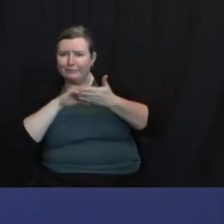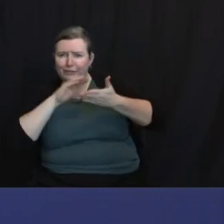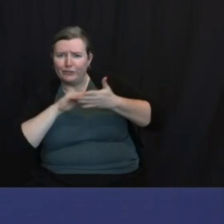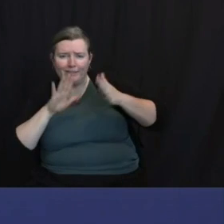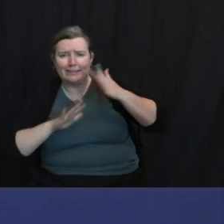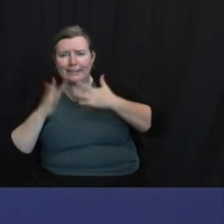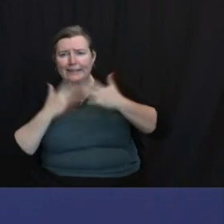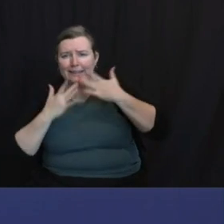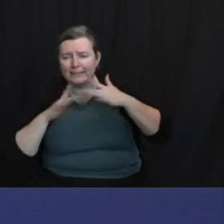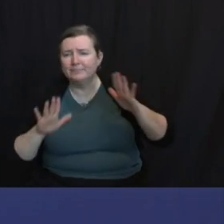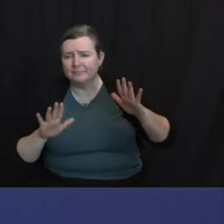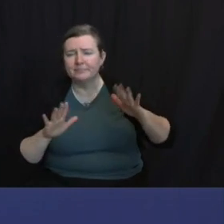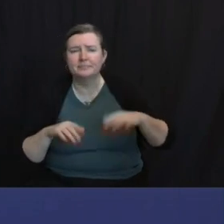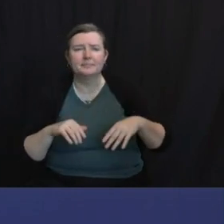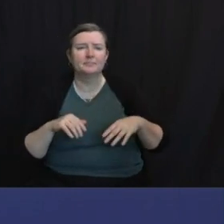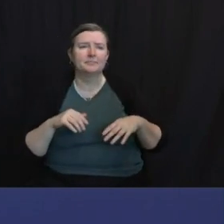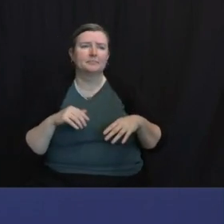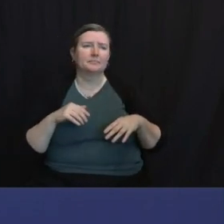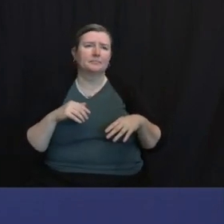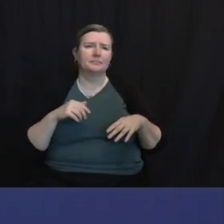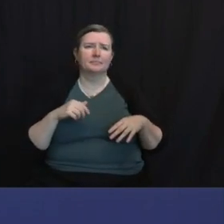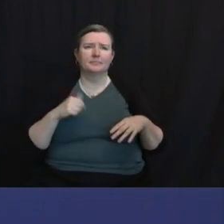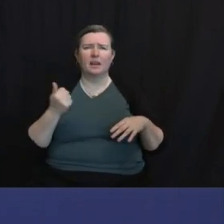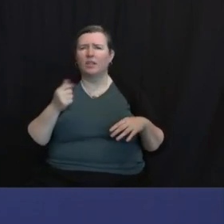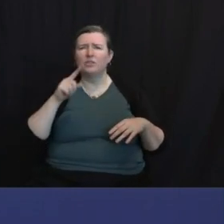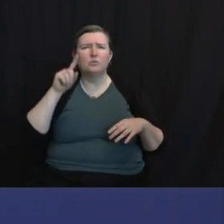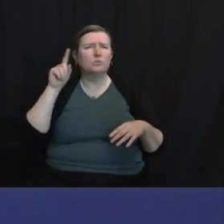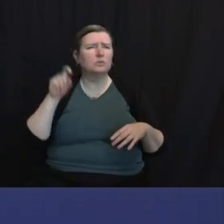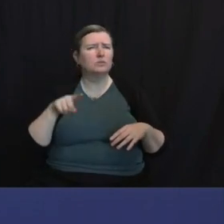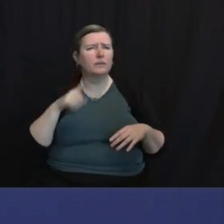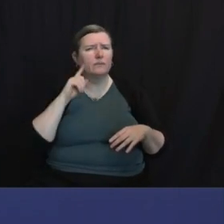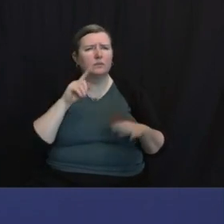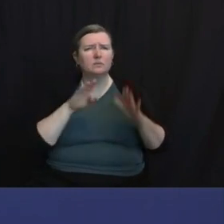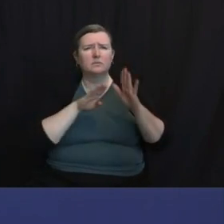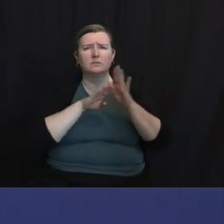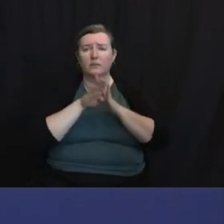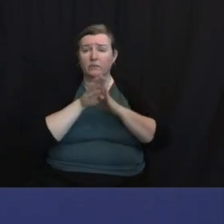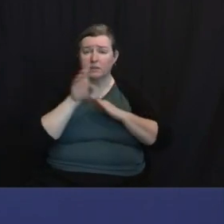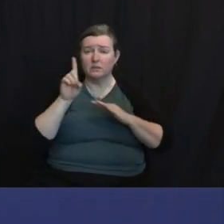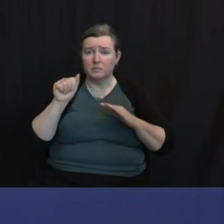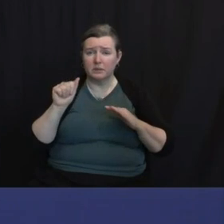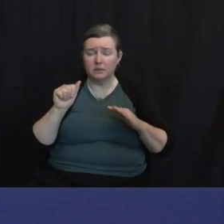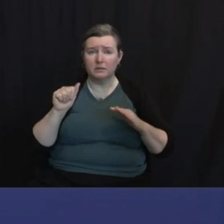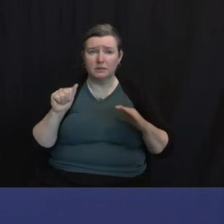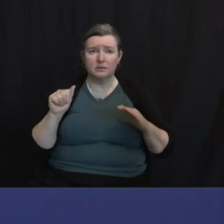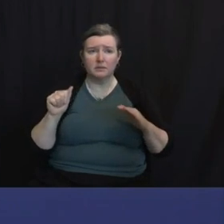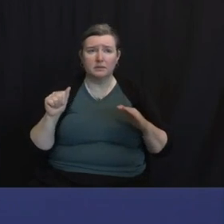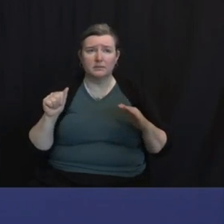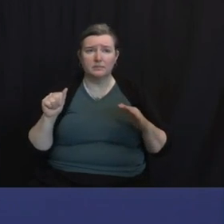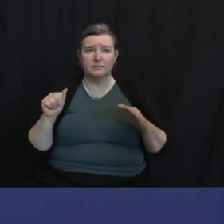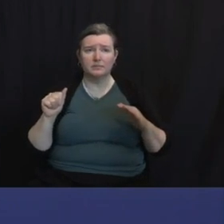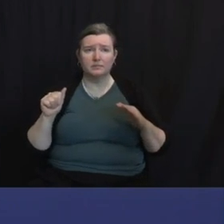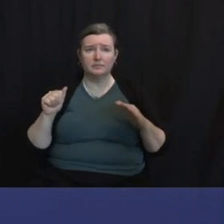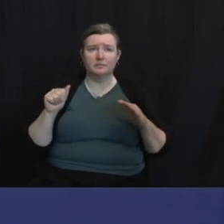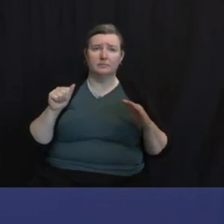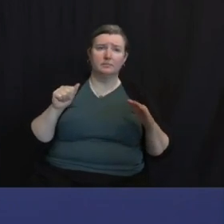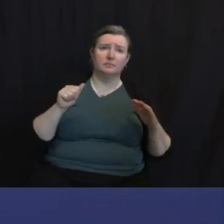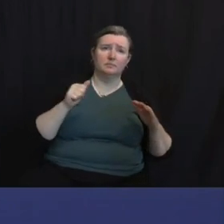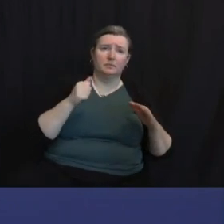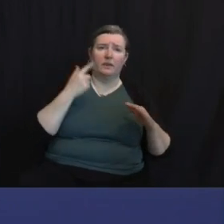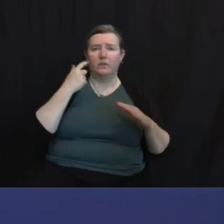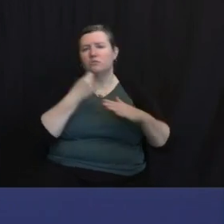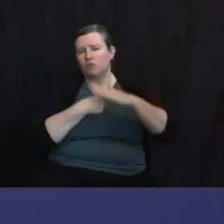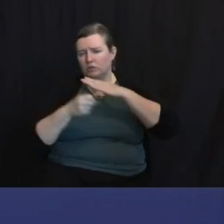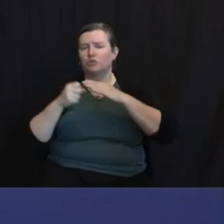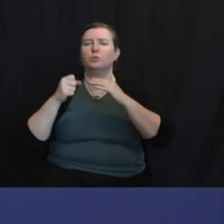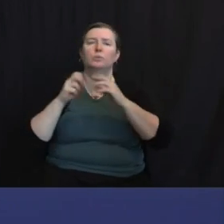question, Elise, was for the developmentally disabled. We opened the sheltered workshops in September. The day programs